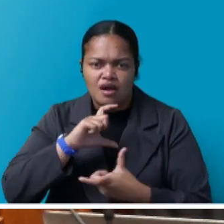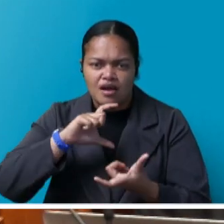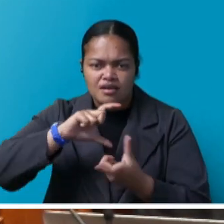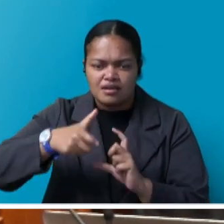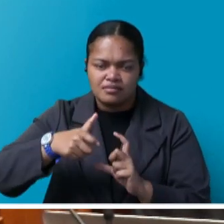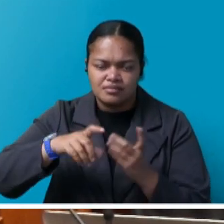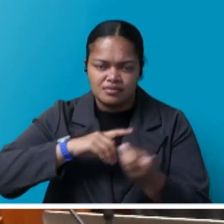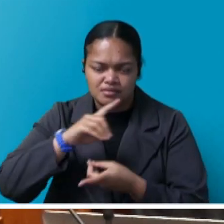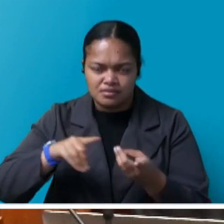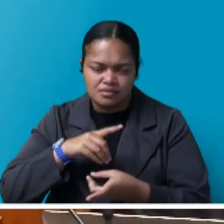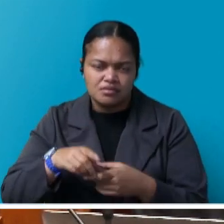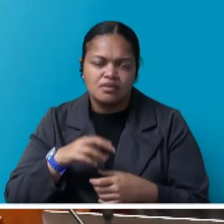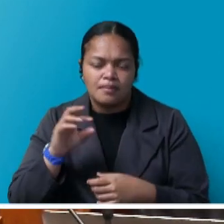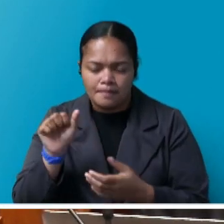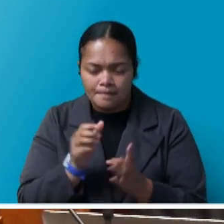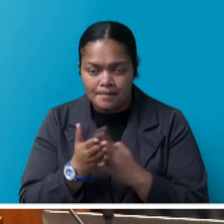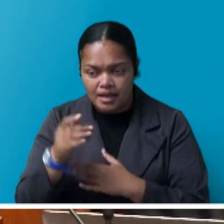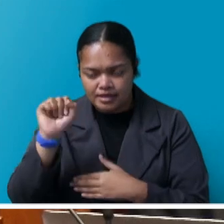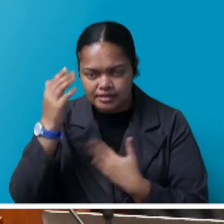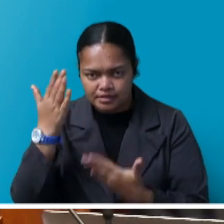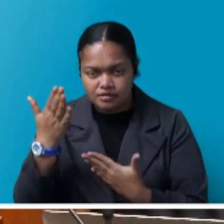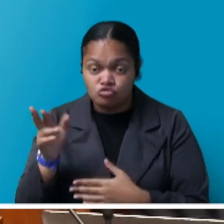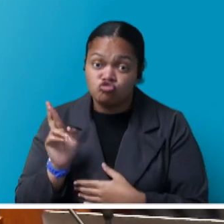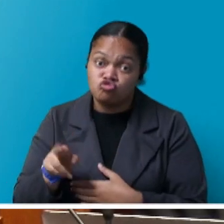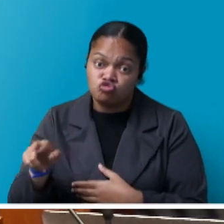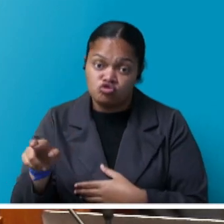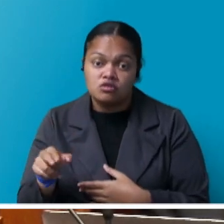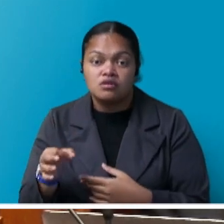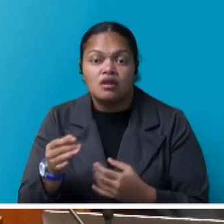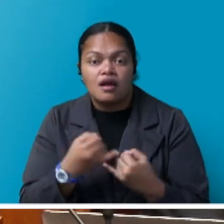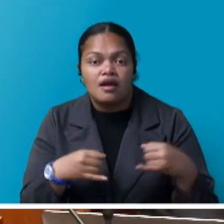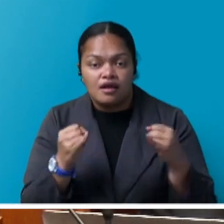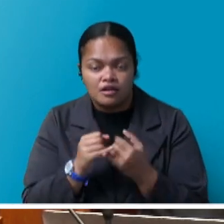emphasized by His Excellency. Our rural and maritime communities